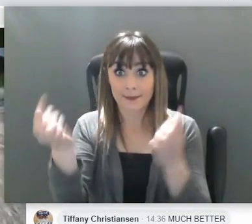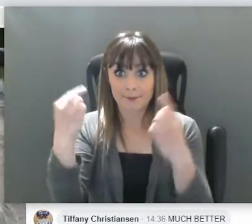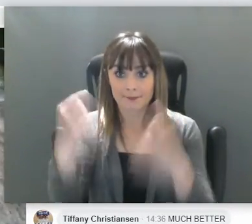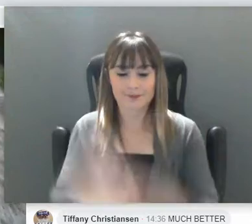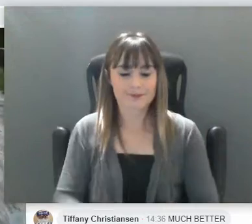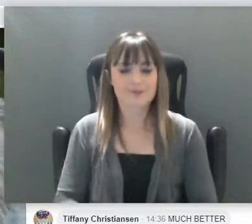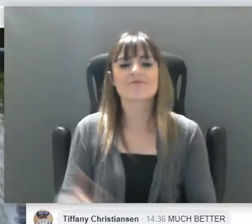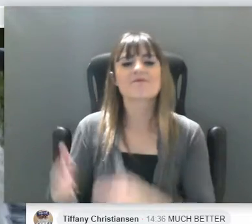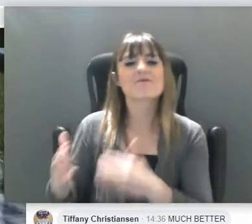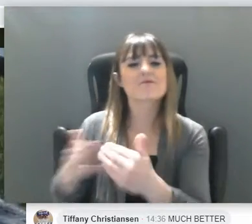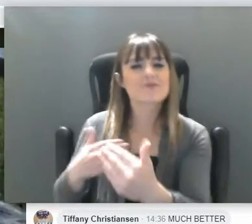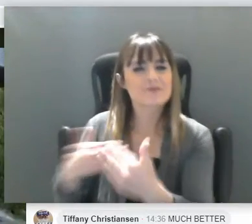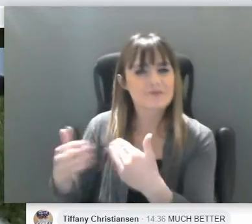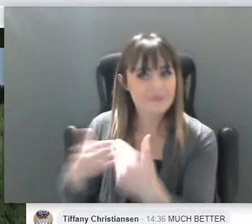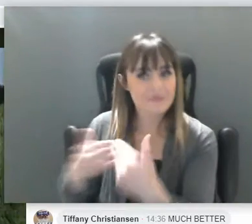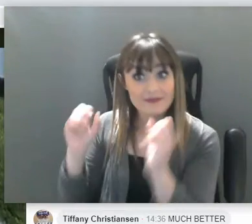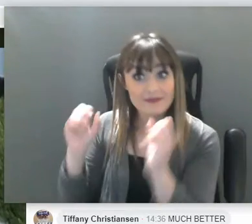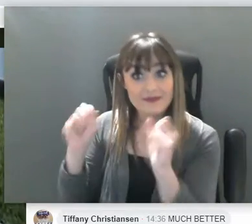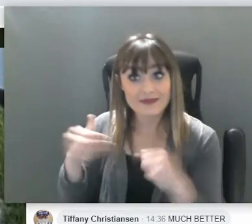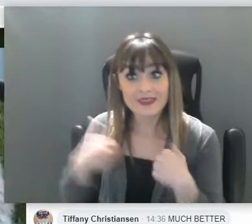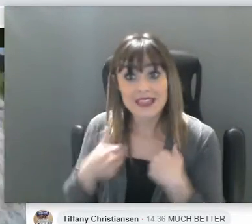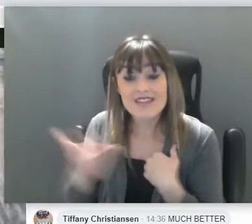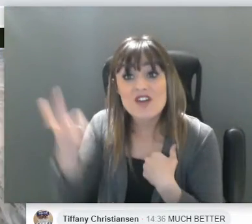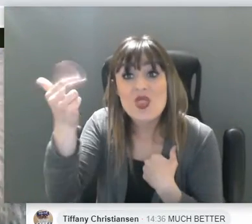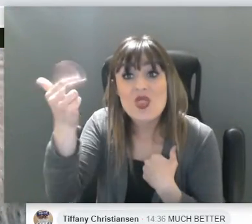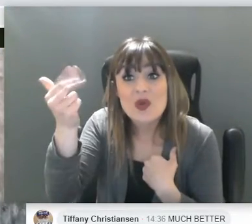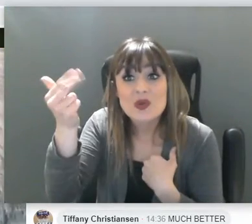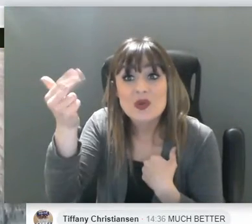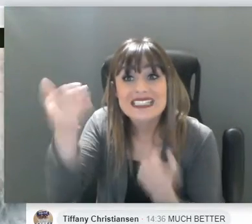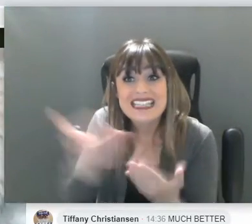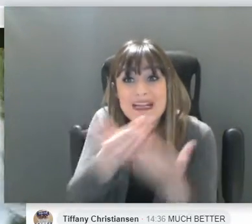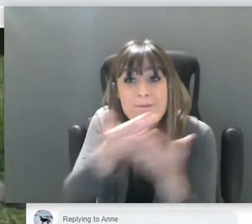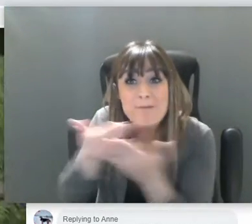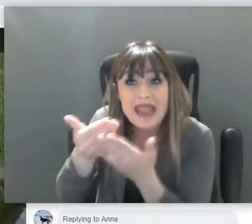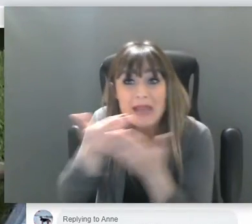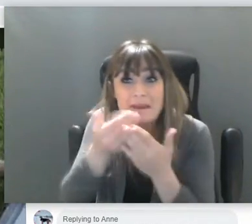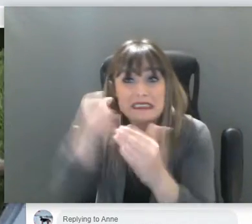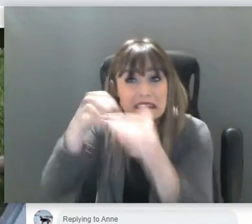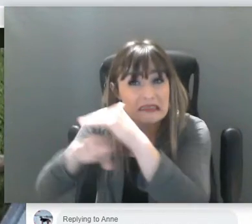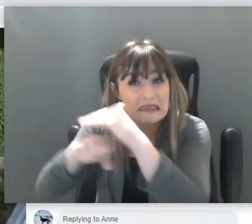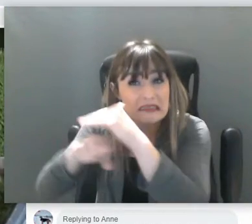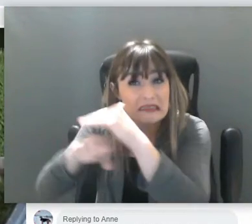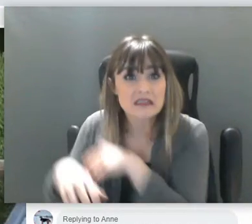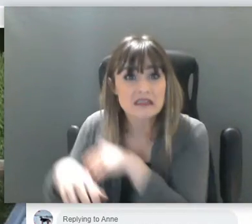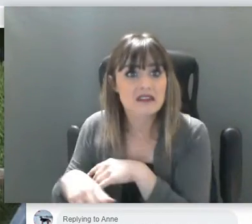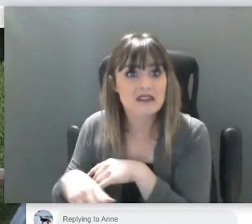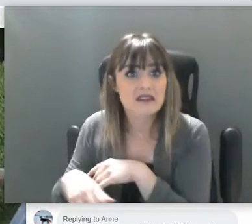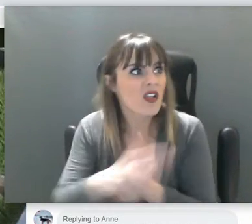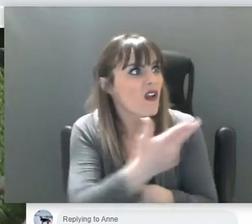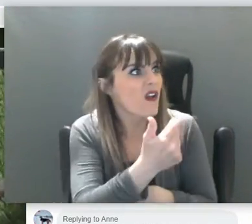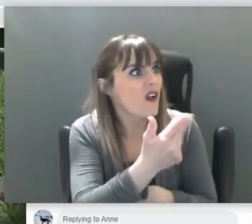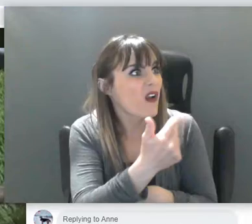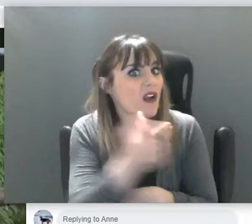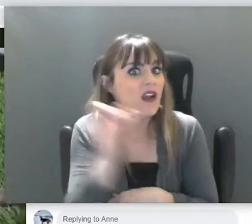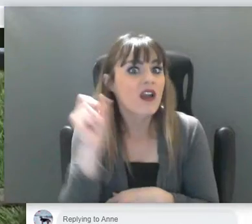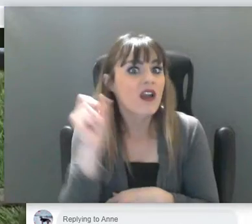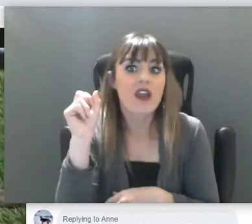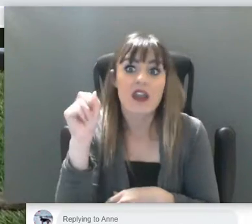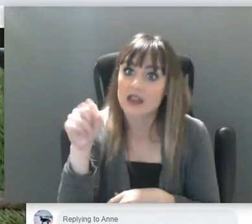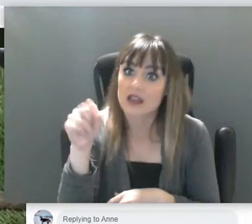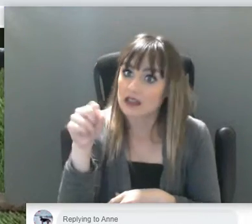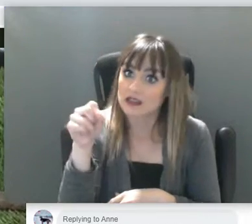around 13 per litter. And the cool 13? Thing is, yes, and they have a very, very short gestation, like